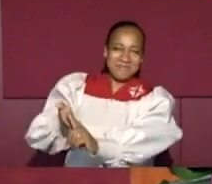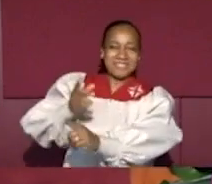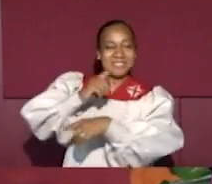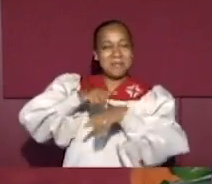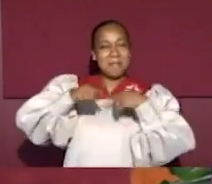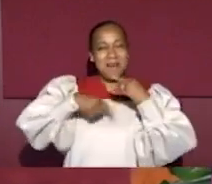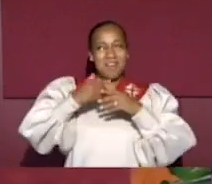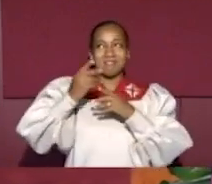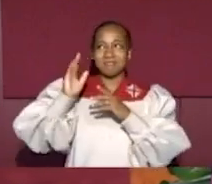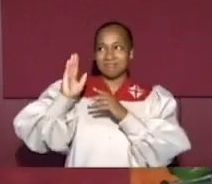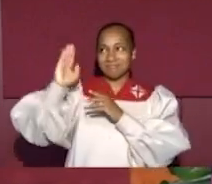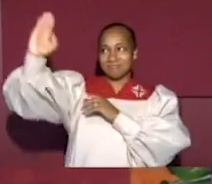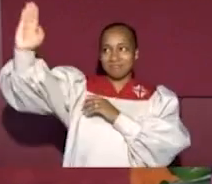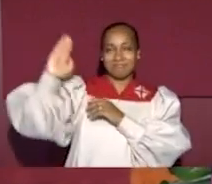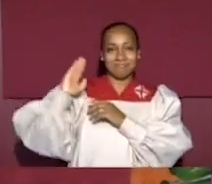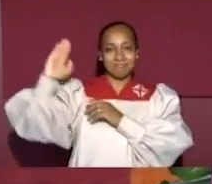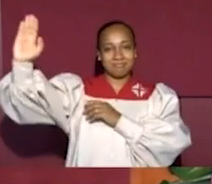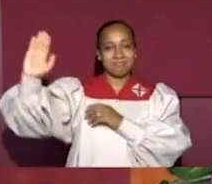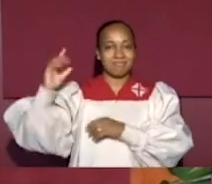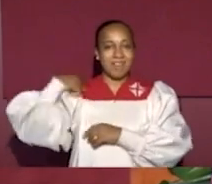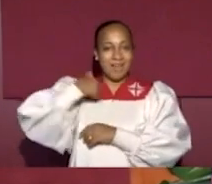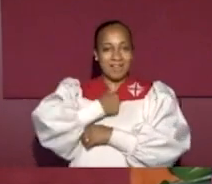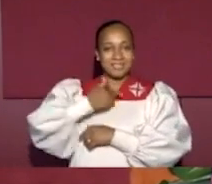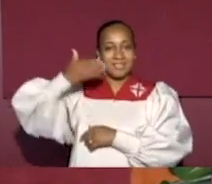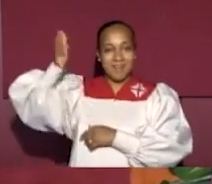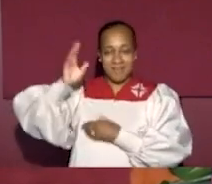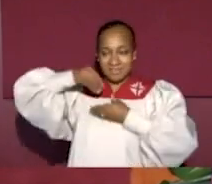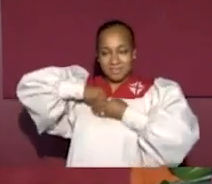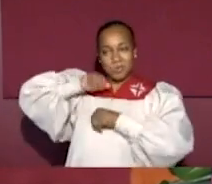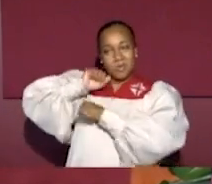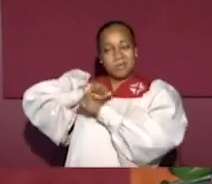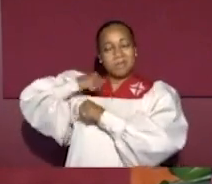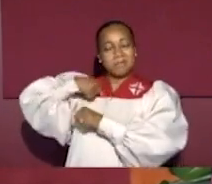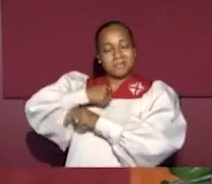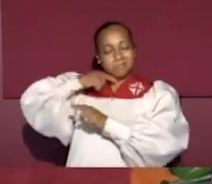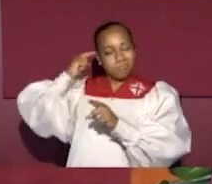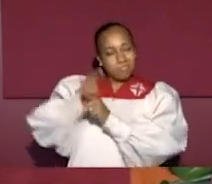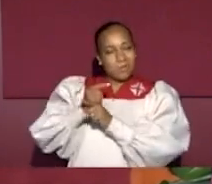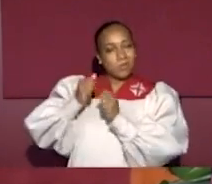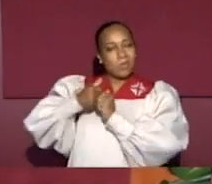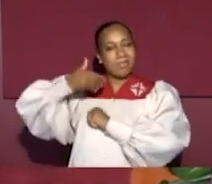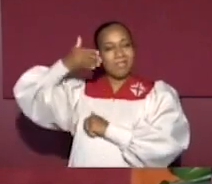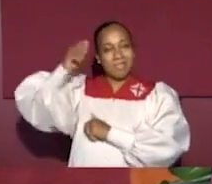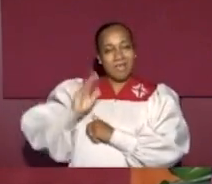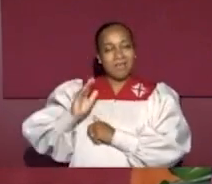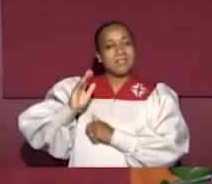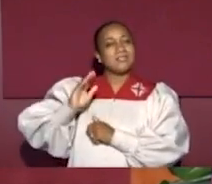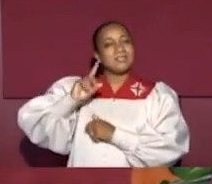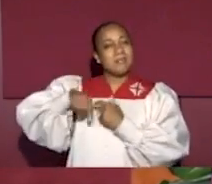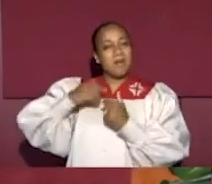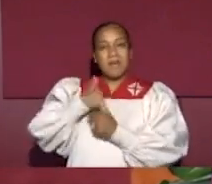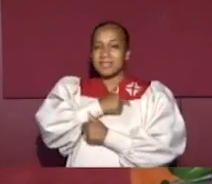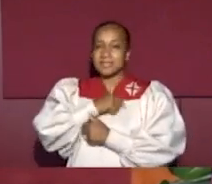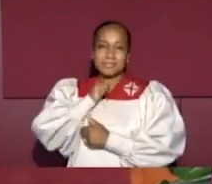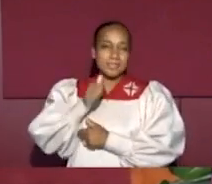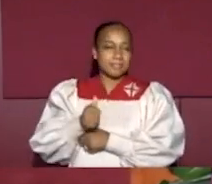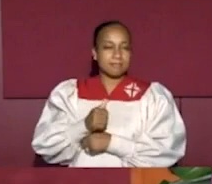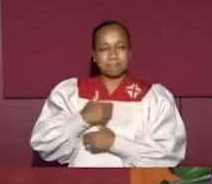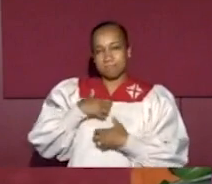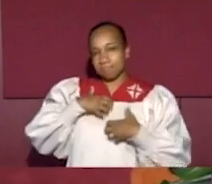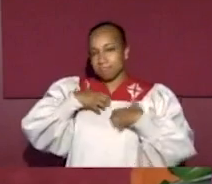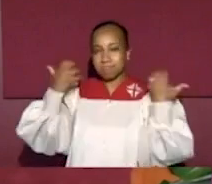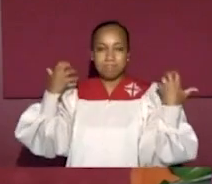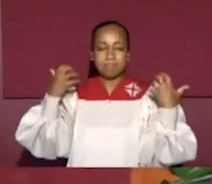and God. It's about an internal work. It's about us being in right standing with God. It's about us not having